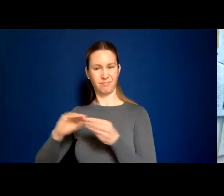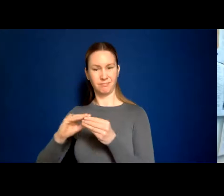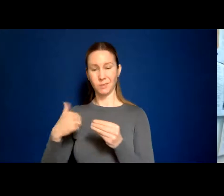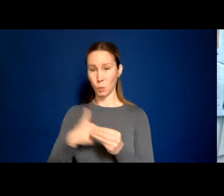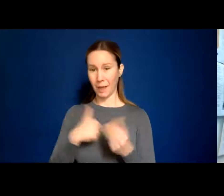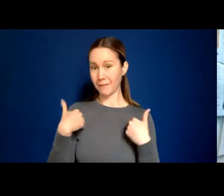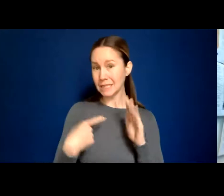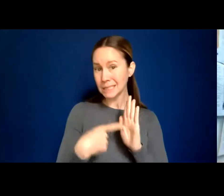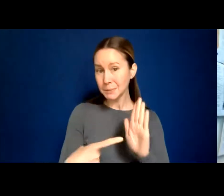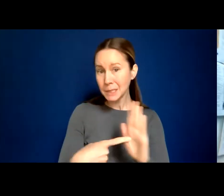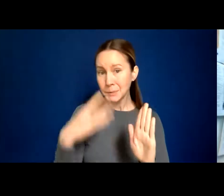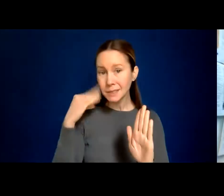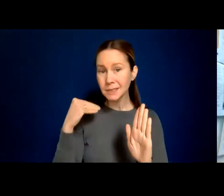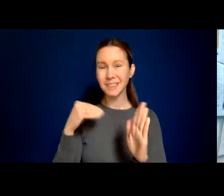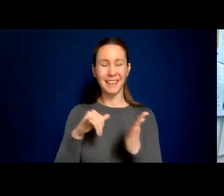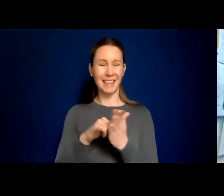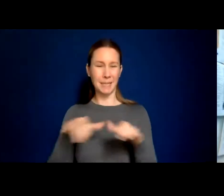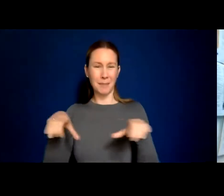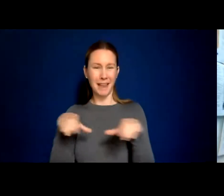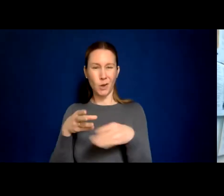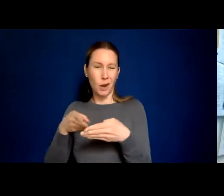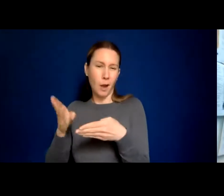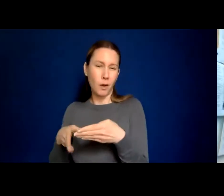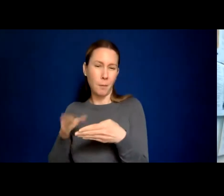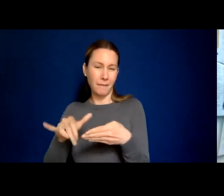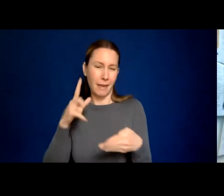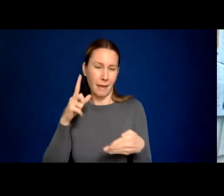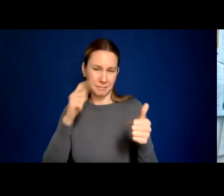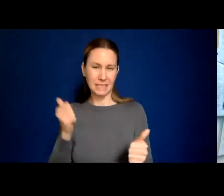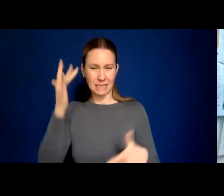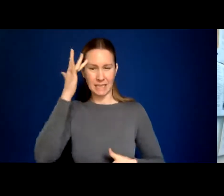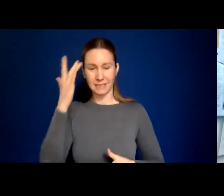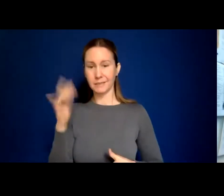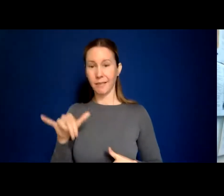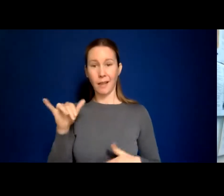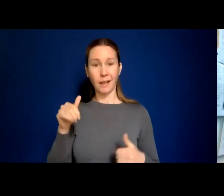symptoms. Again, it's the behavioral outcome of the disease. So something like apathy,